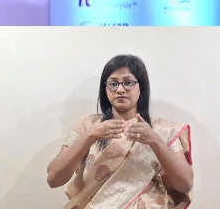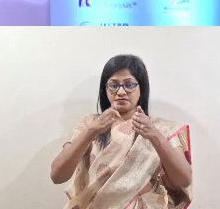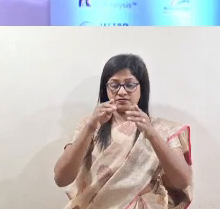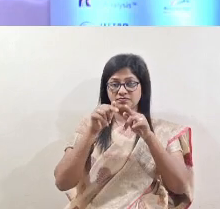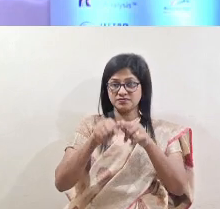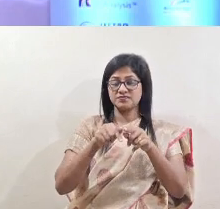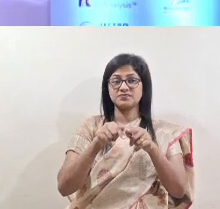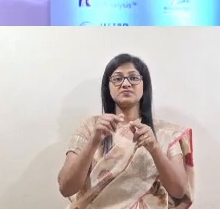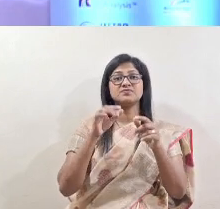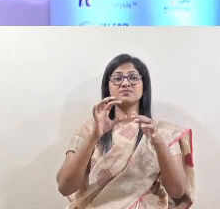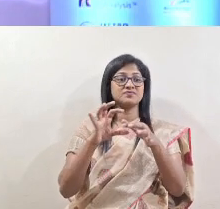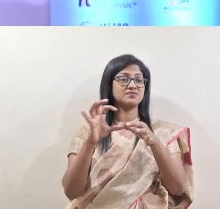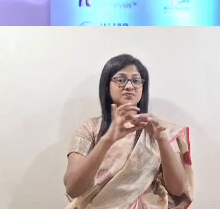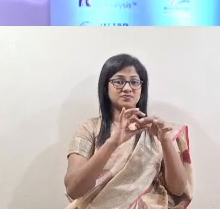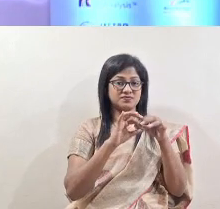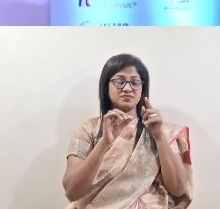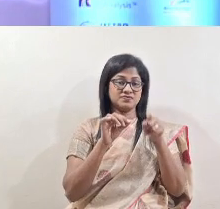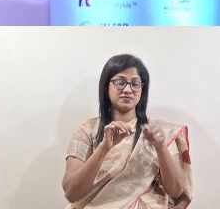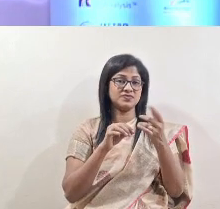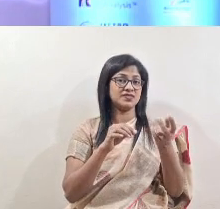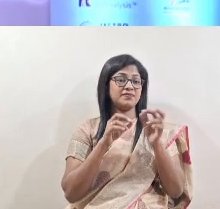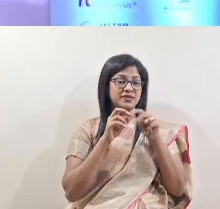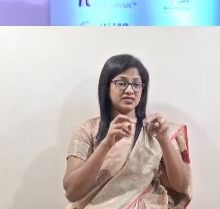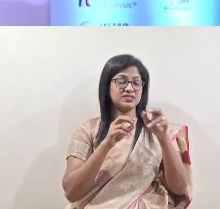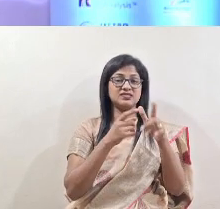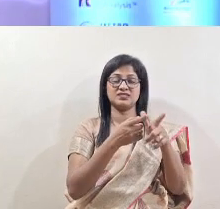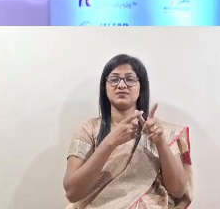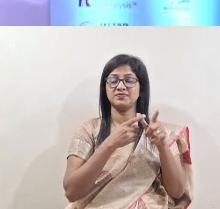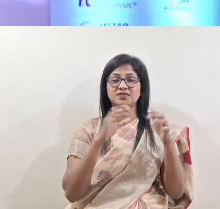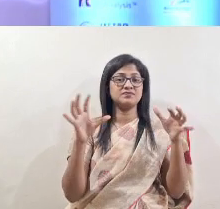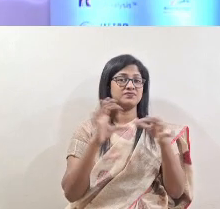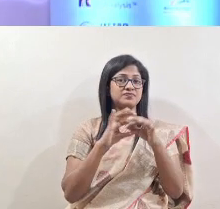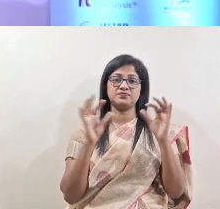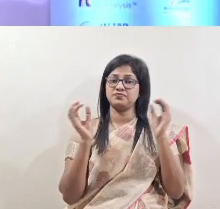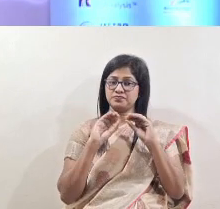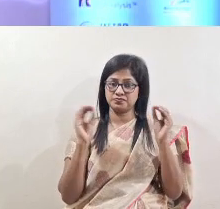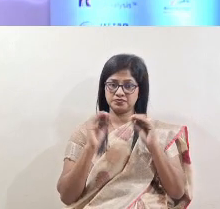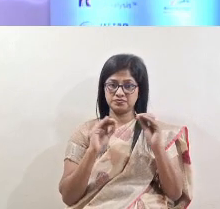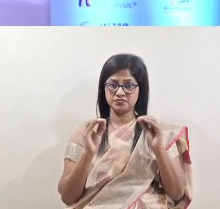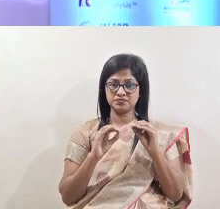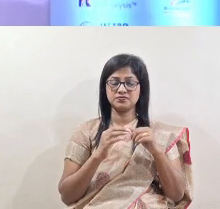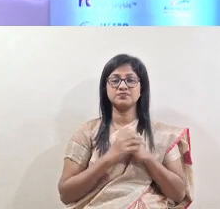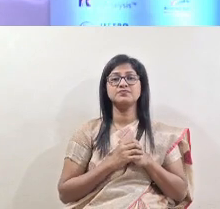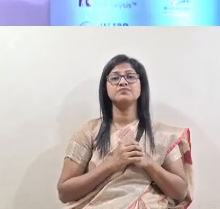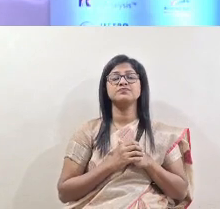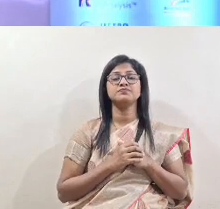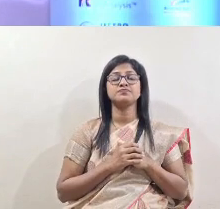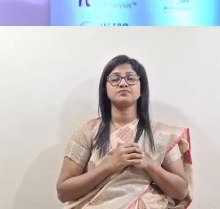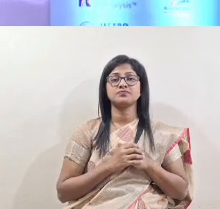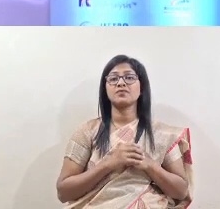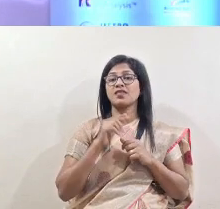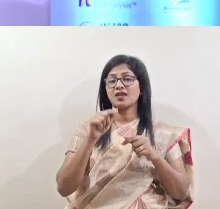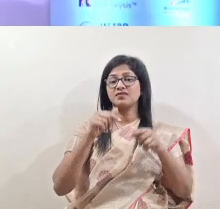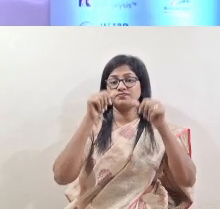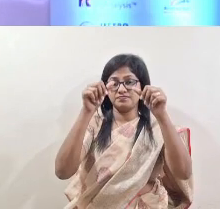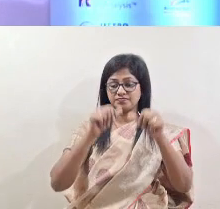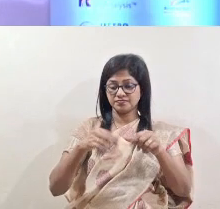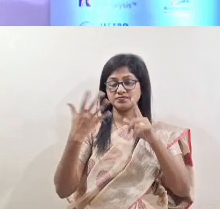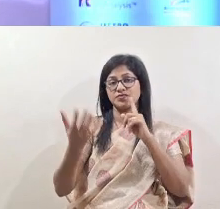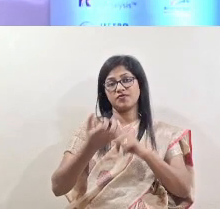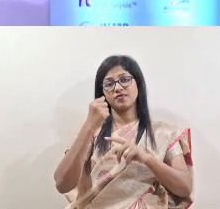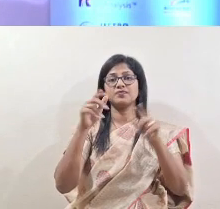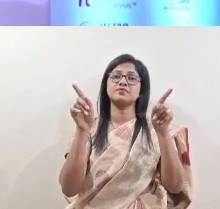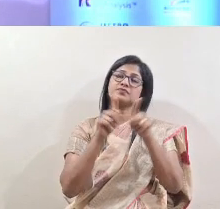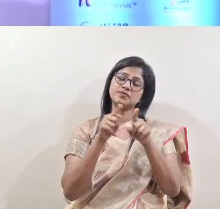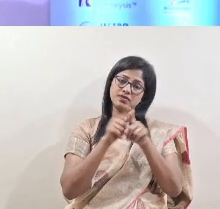width does not have a significant correlation with the speed of pedestrian. Moreover, ANCOVA test results also indicate